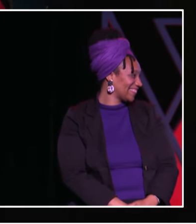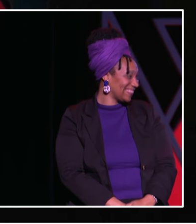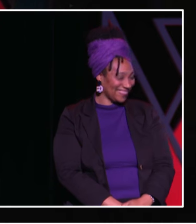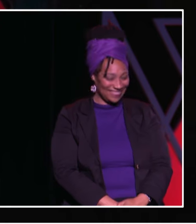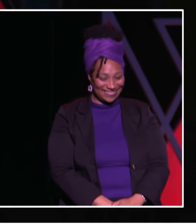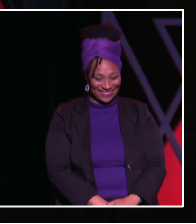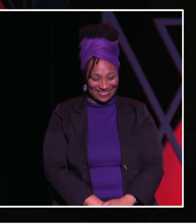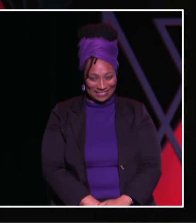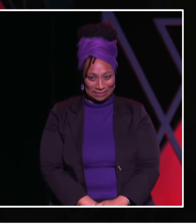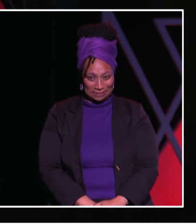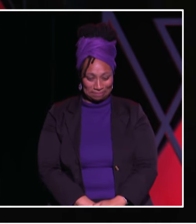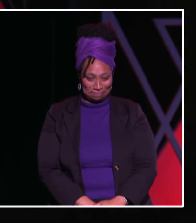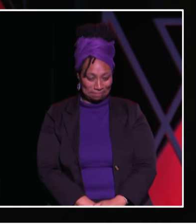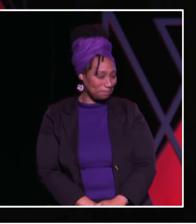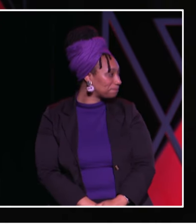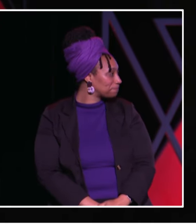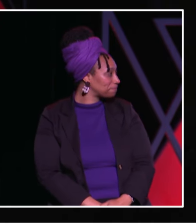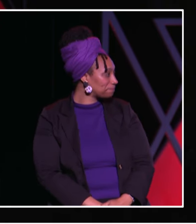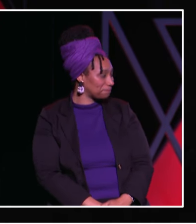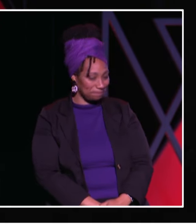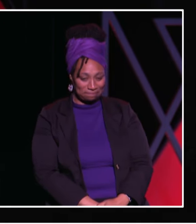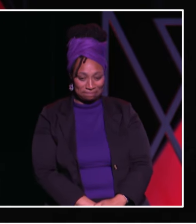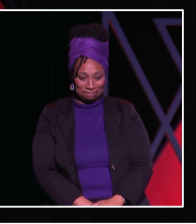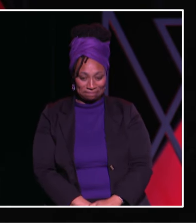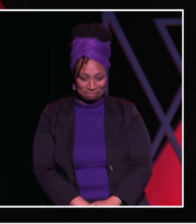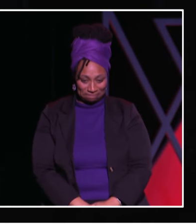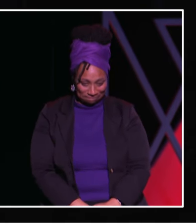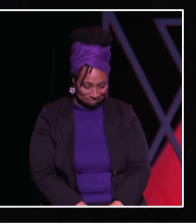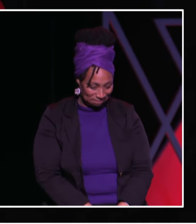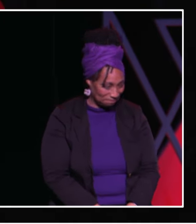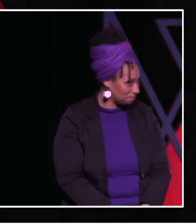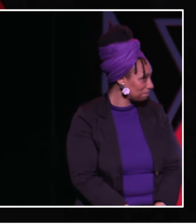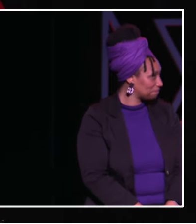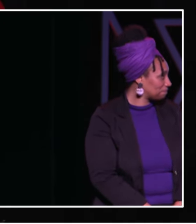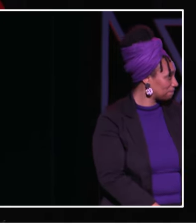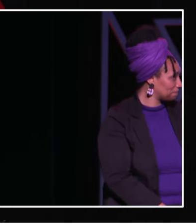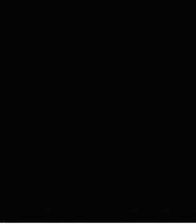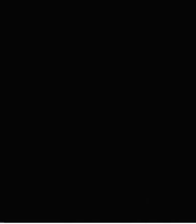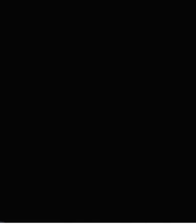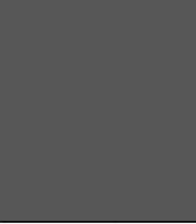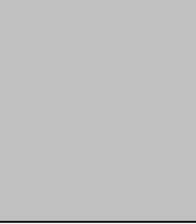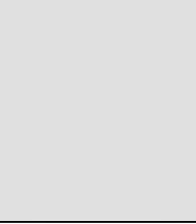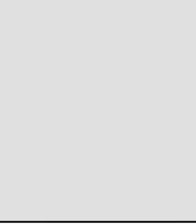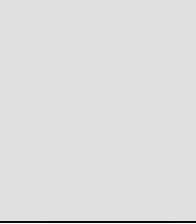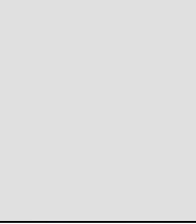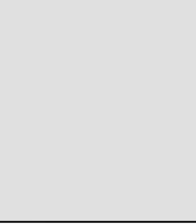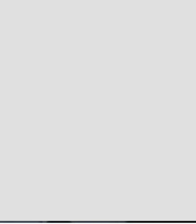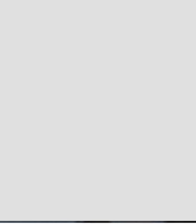Congratulations, Gretchen. Mayor Bowser, thank you so much.